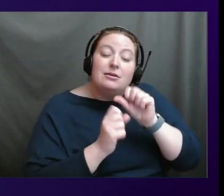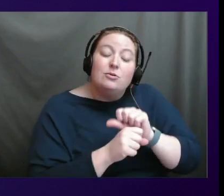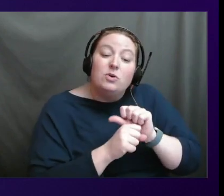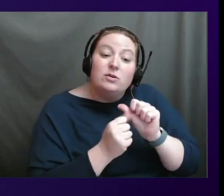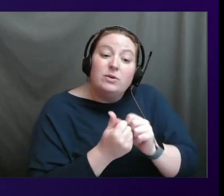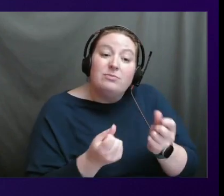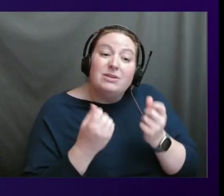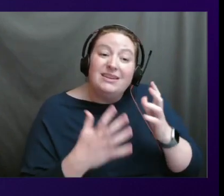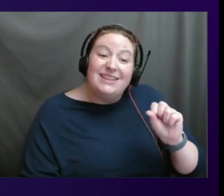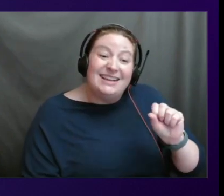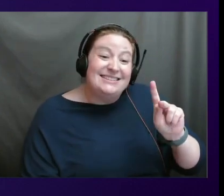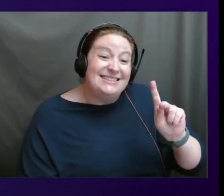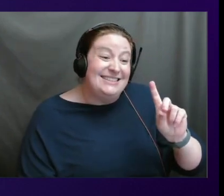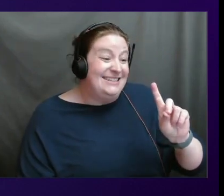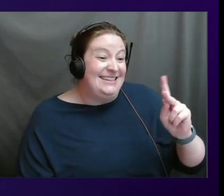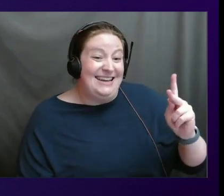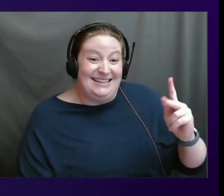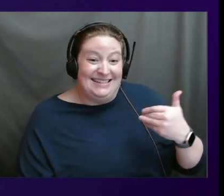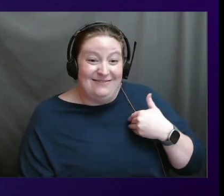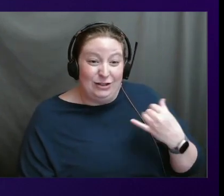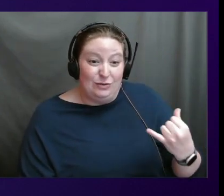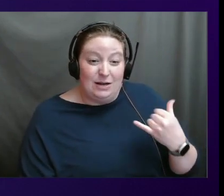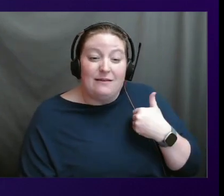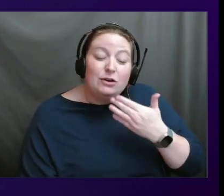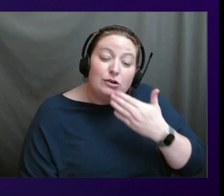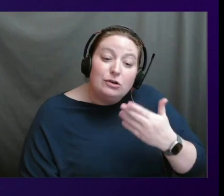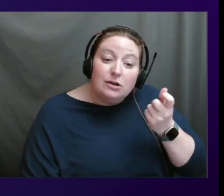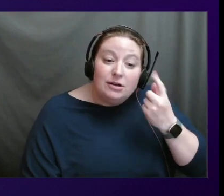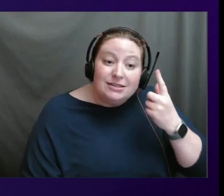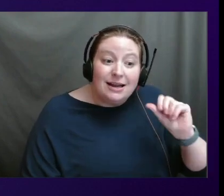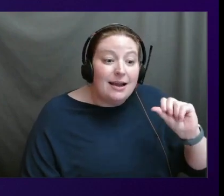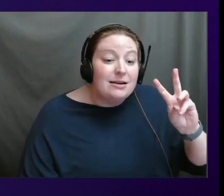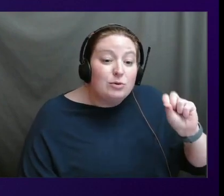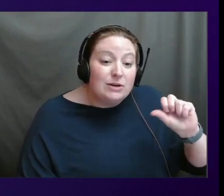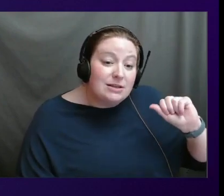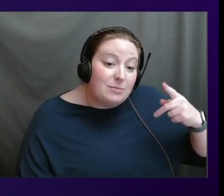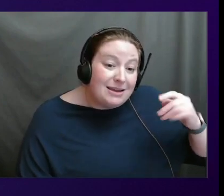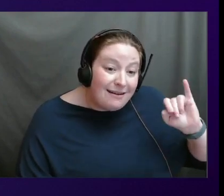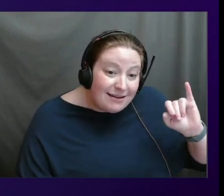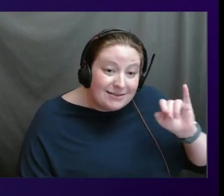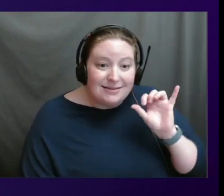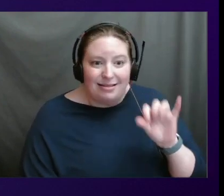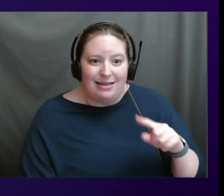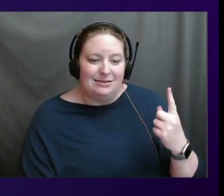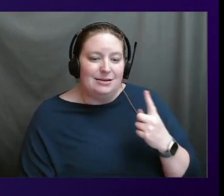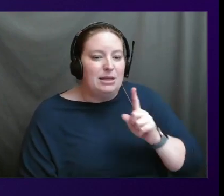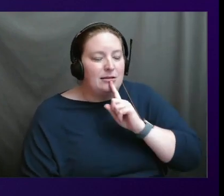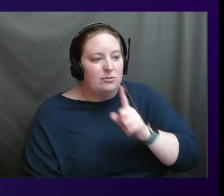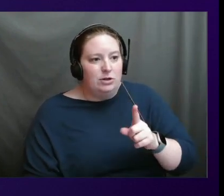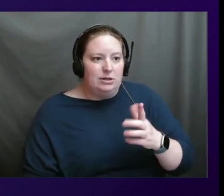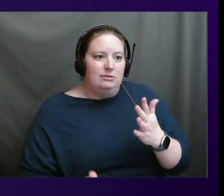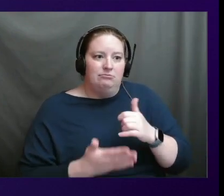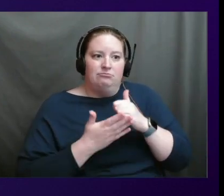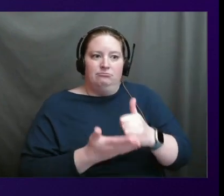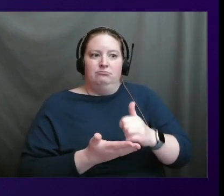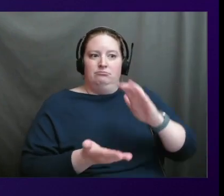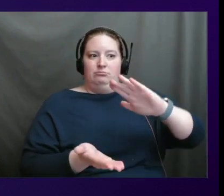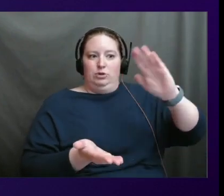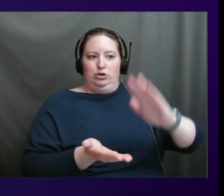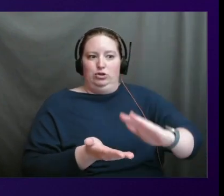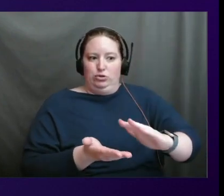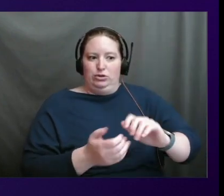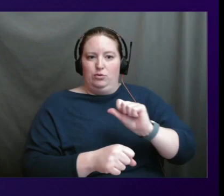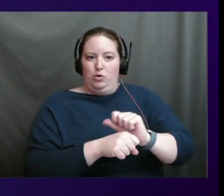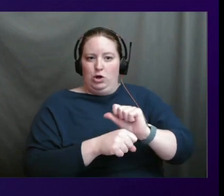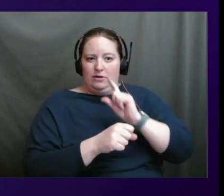seen today, having a really good understanding of the AWS APIs is something that really takes off a lot of the overhead for developers. So obviously at